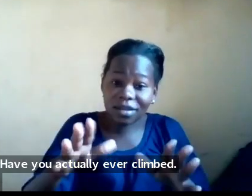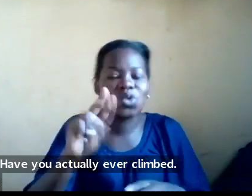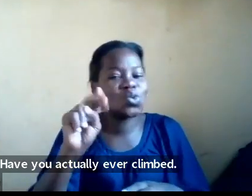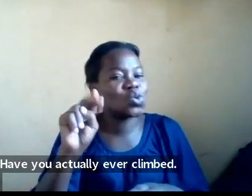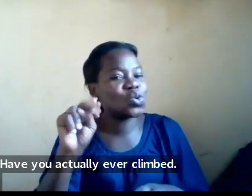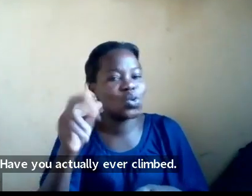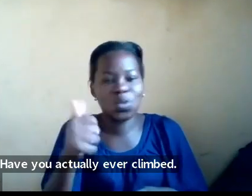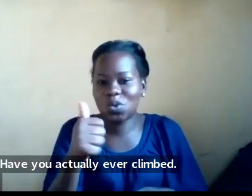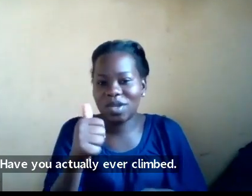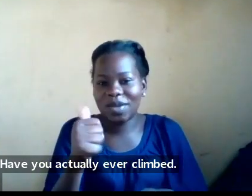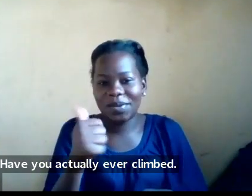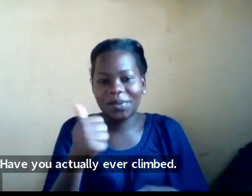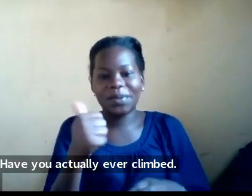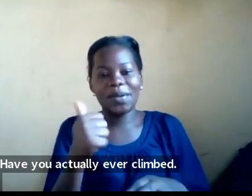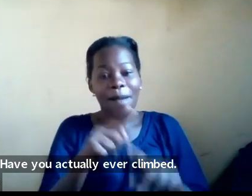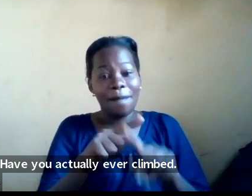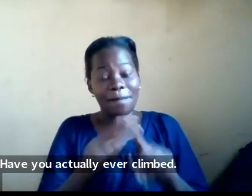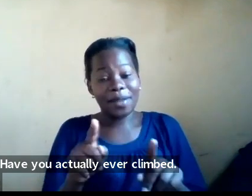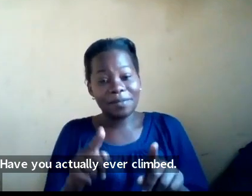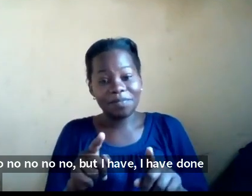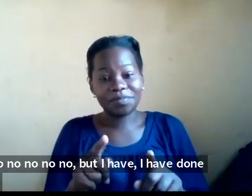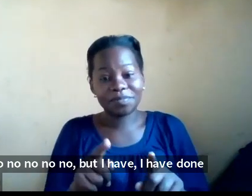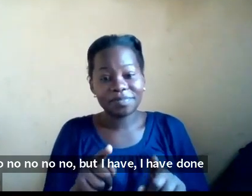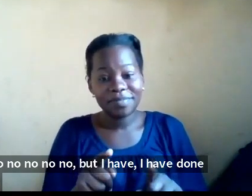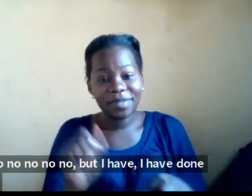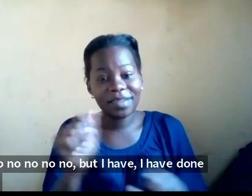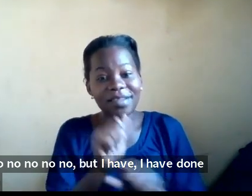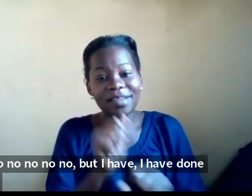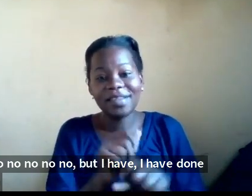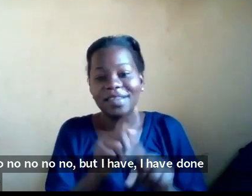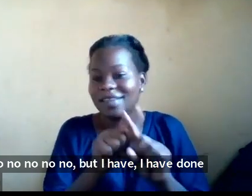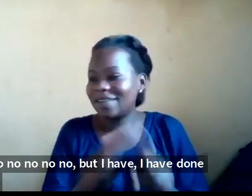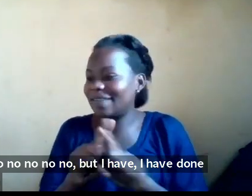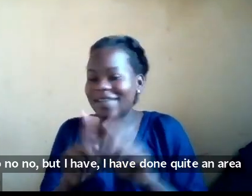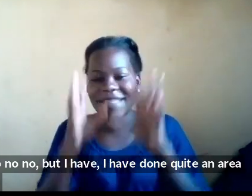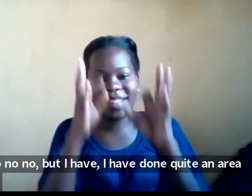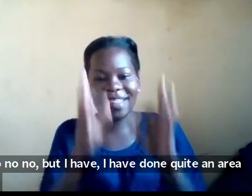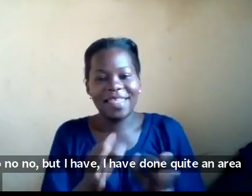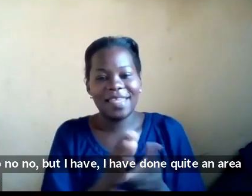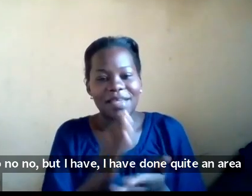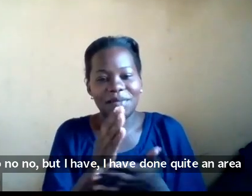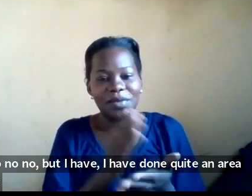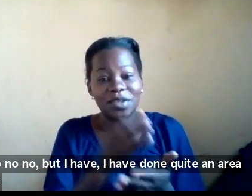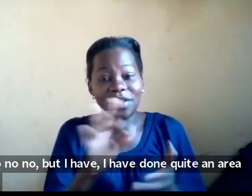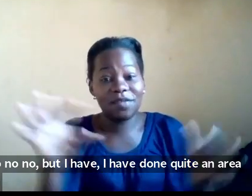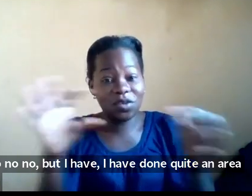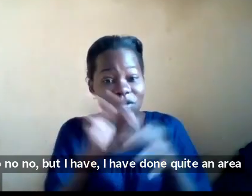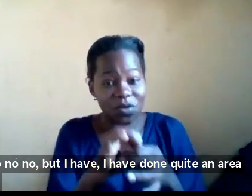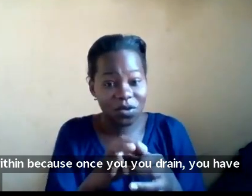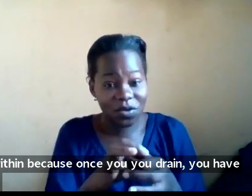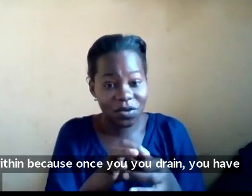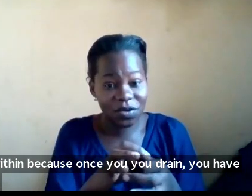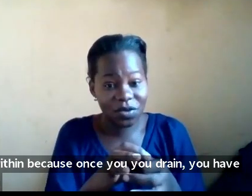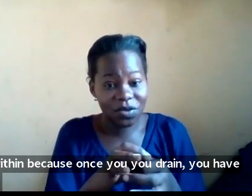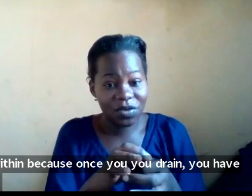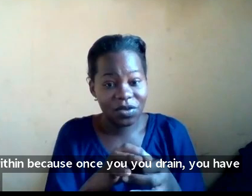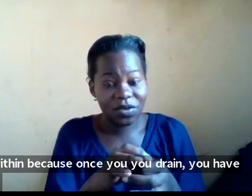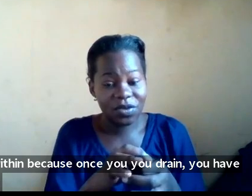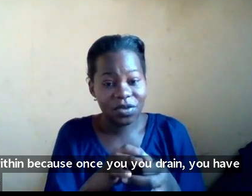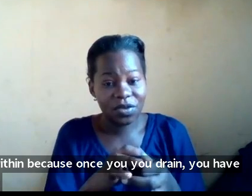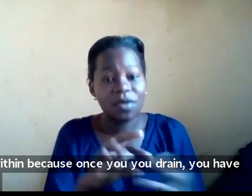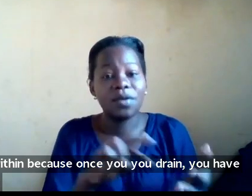electrical pole? No. But I have done quite an array of things within, because once you join, you have to do a